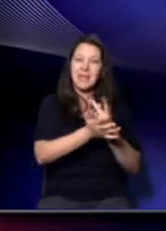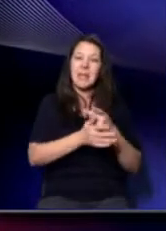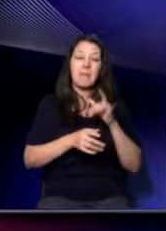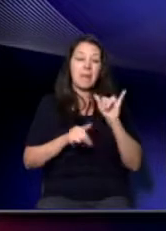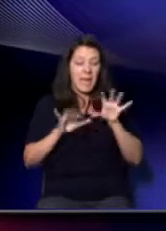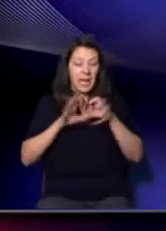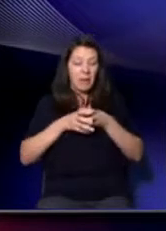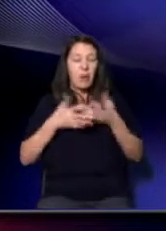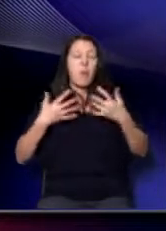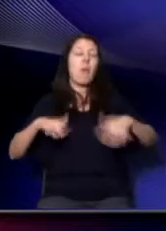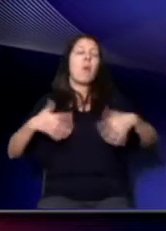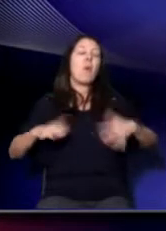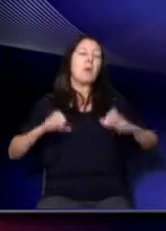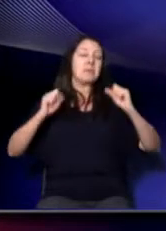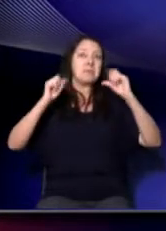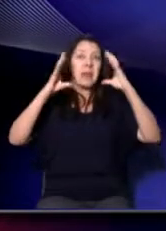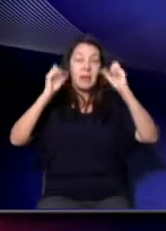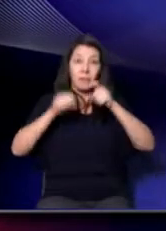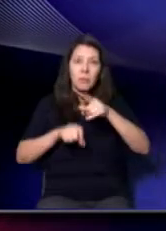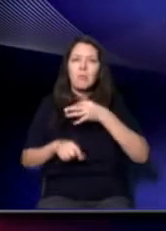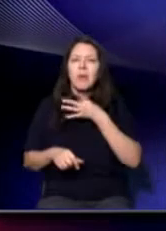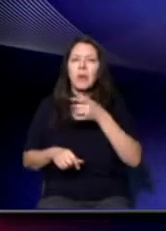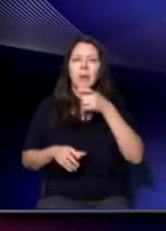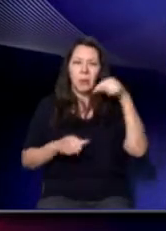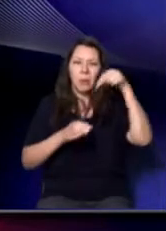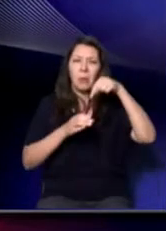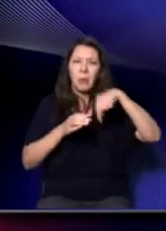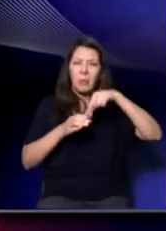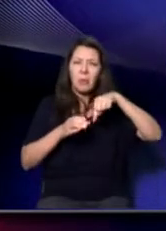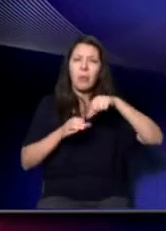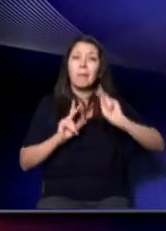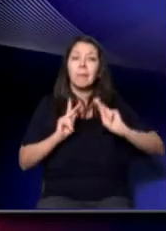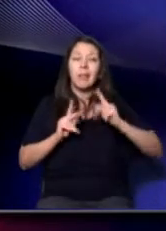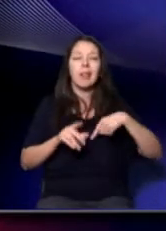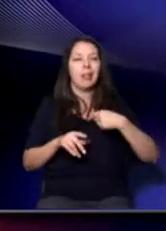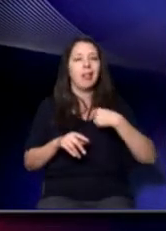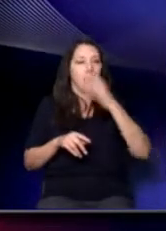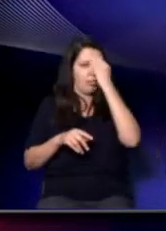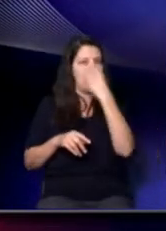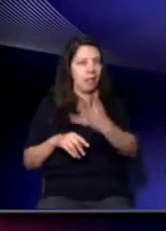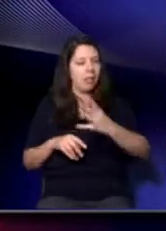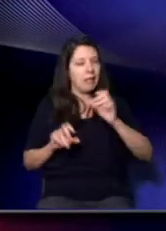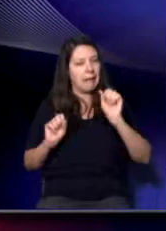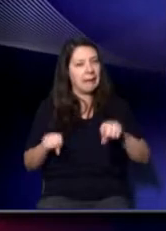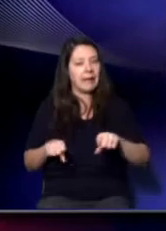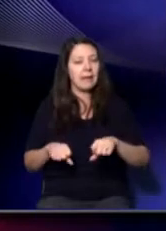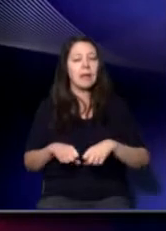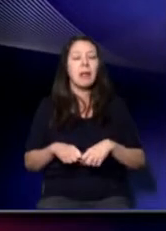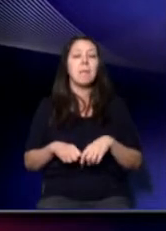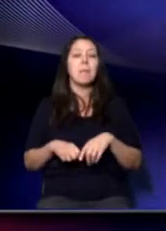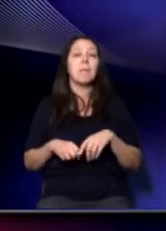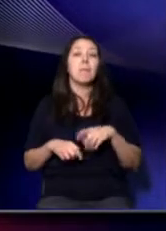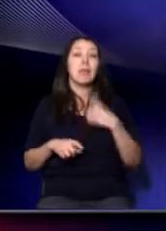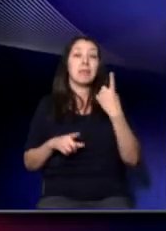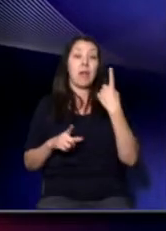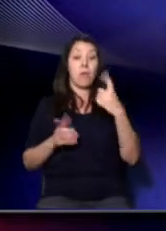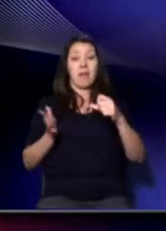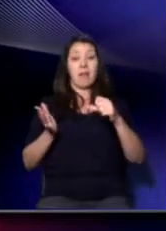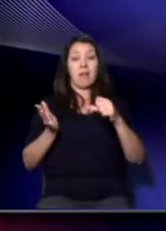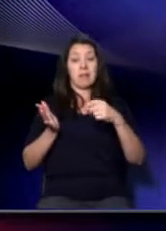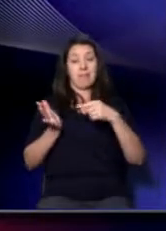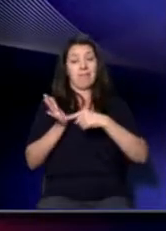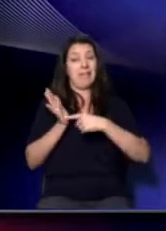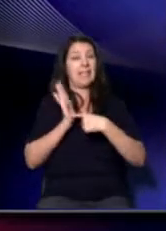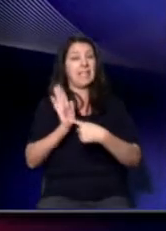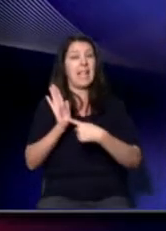group. And if you want to know who they are, I'm happy to share with you. But that's one example of something that